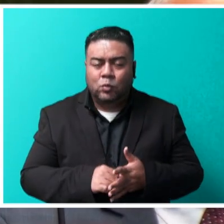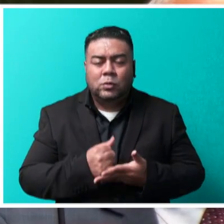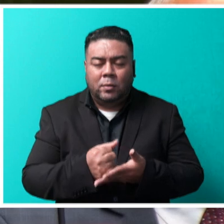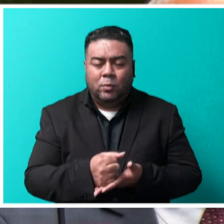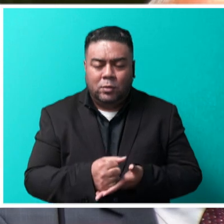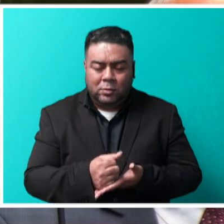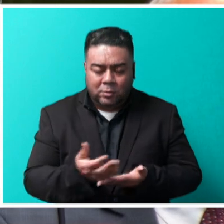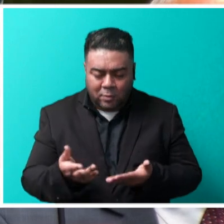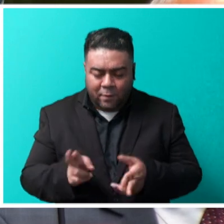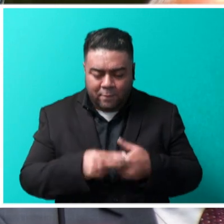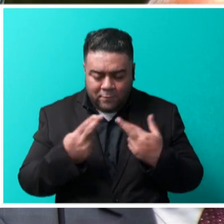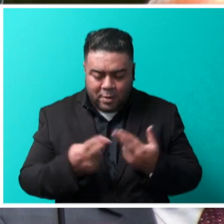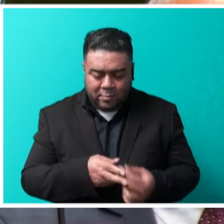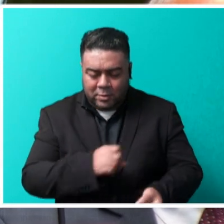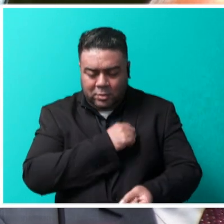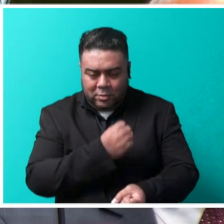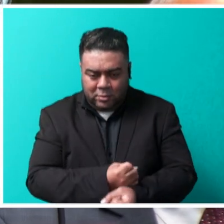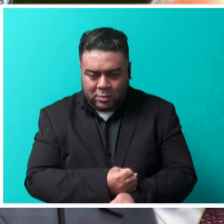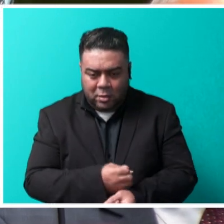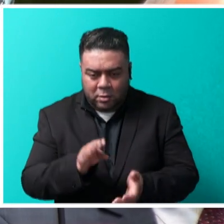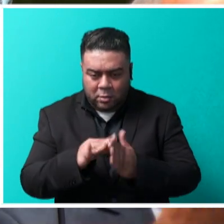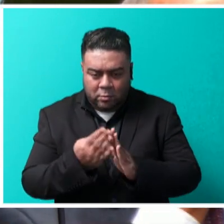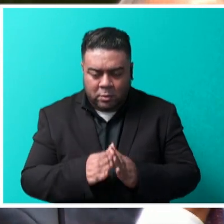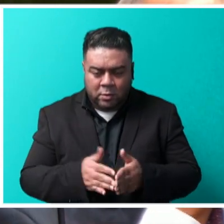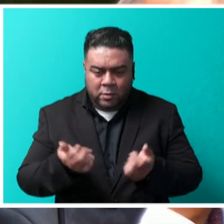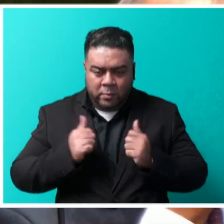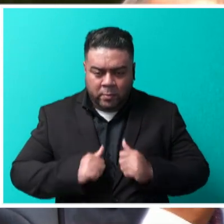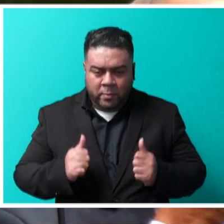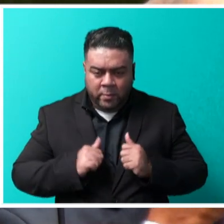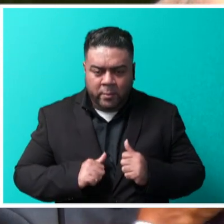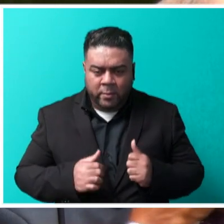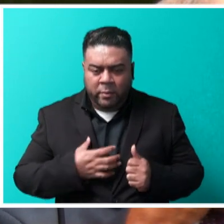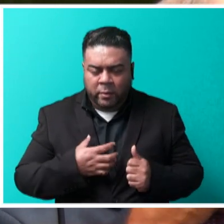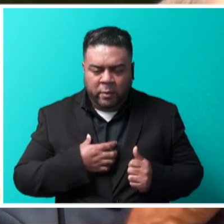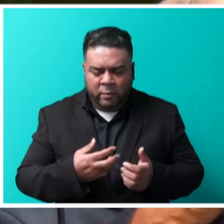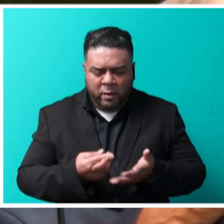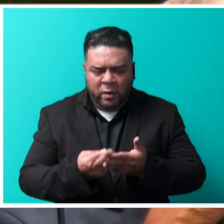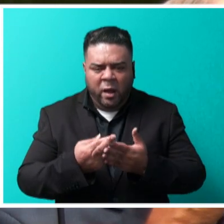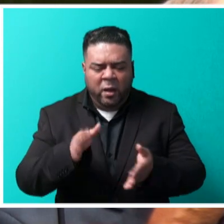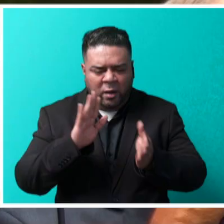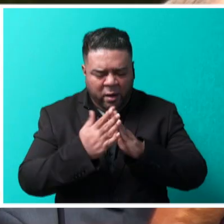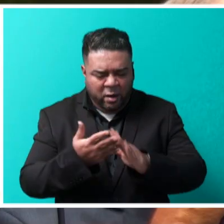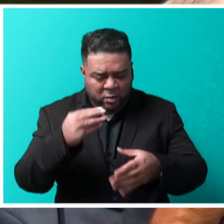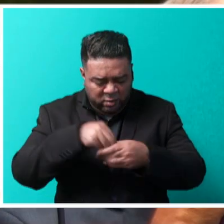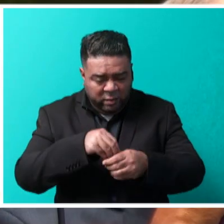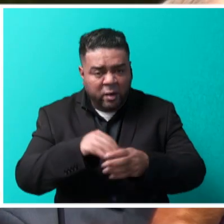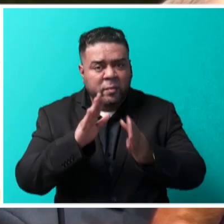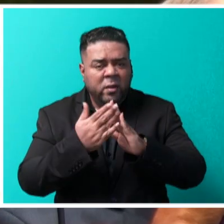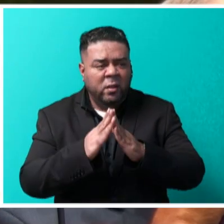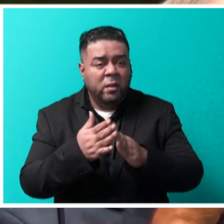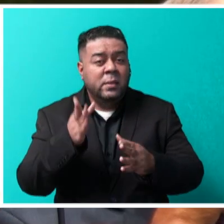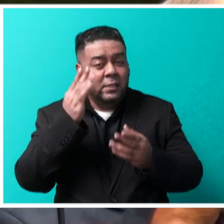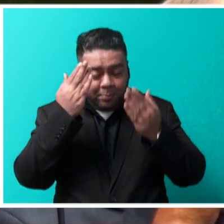reconciliation, family strengthening, and community healing initiatives, fostering more resilient and inclusive communities.